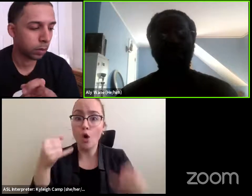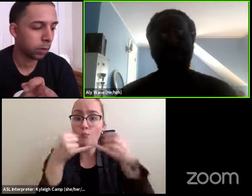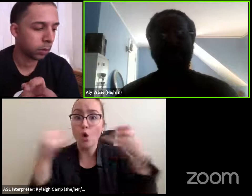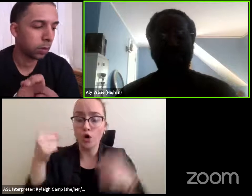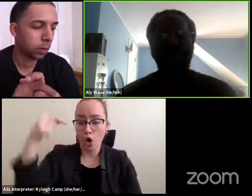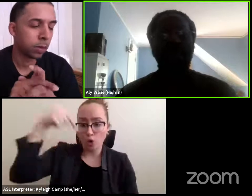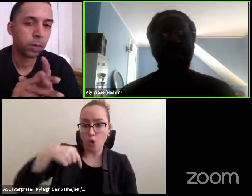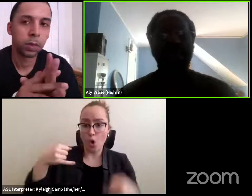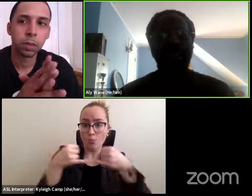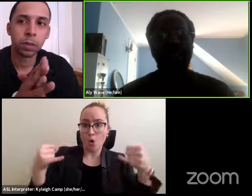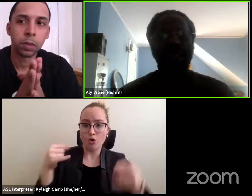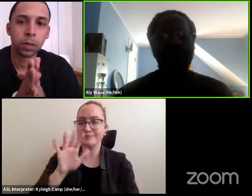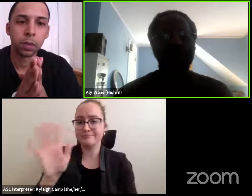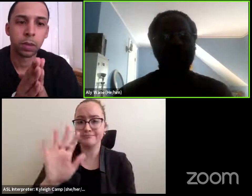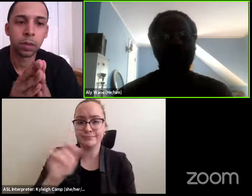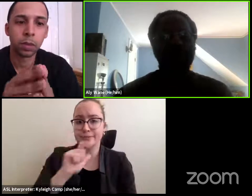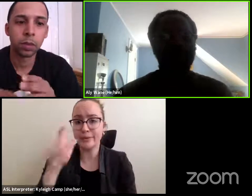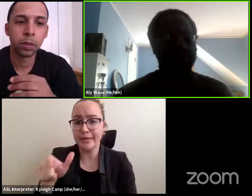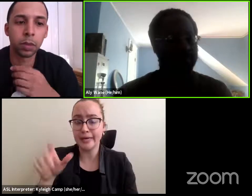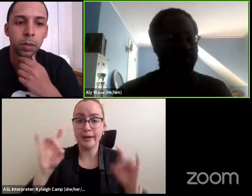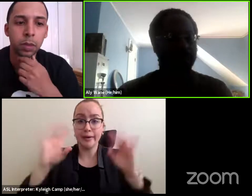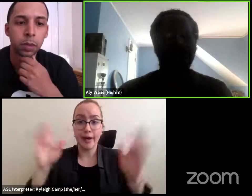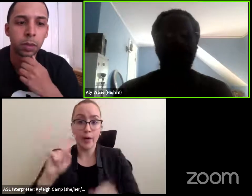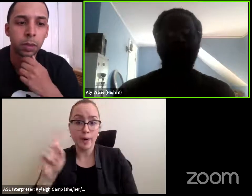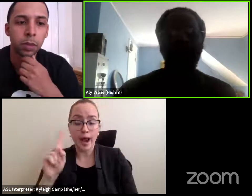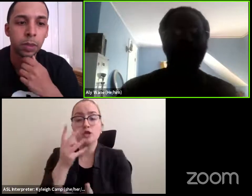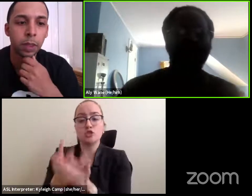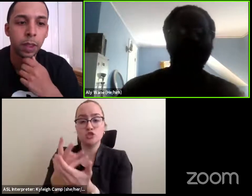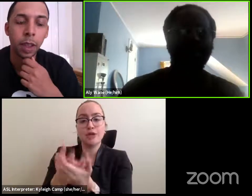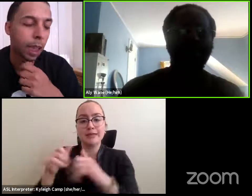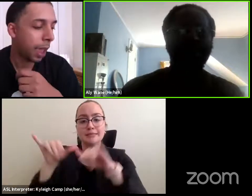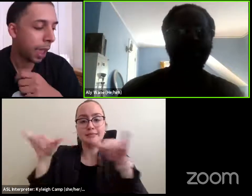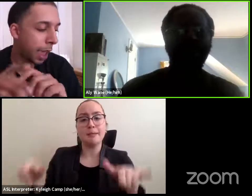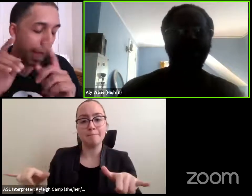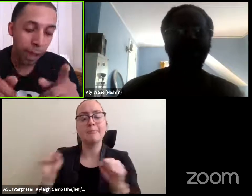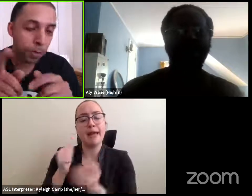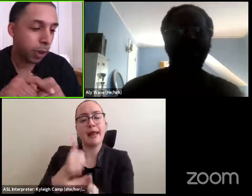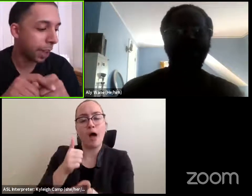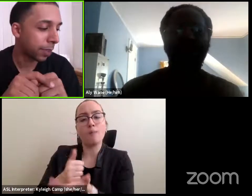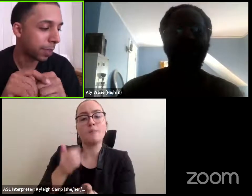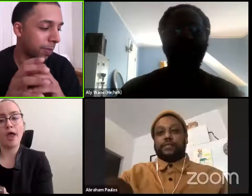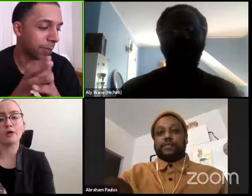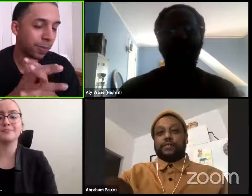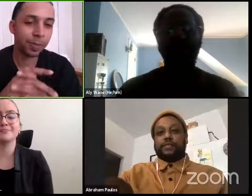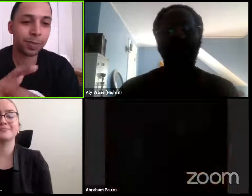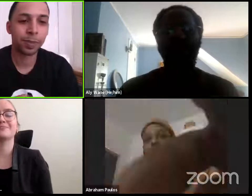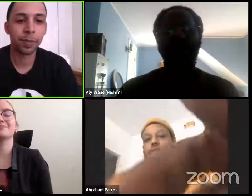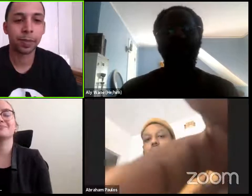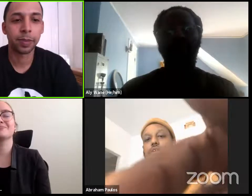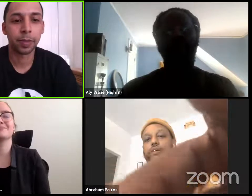crisis is in our jail system. So, yeah. Thanks. Abe, you're next.